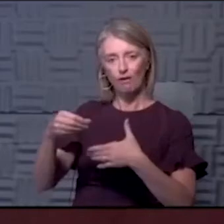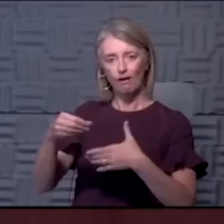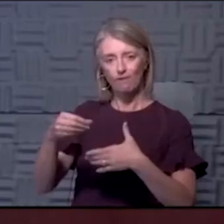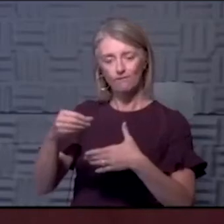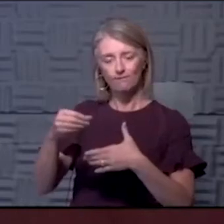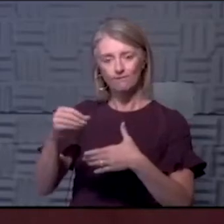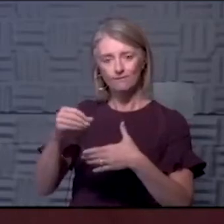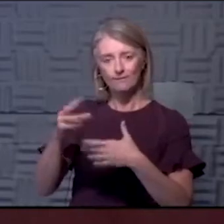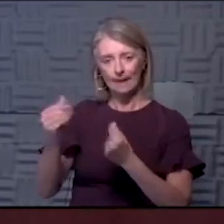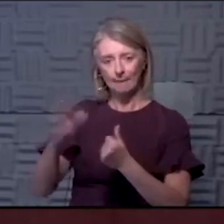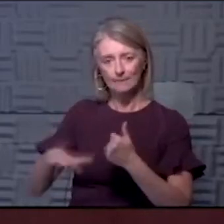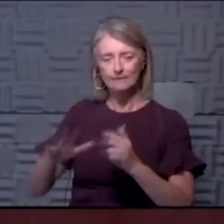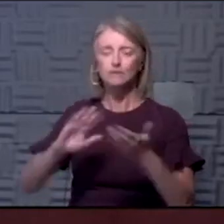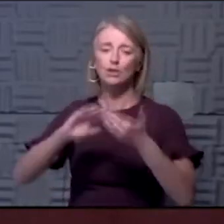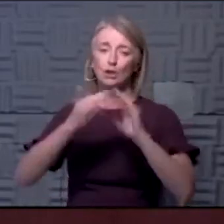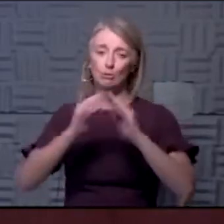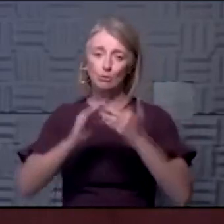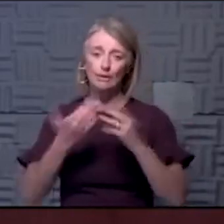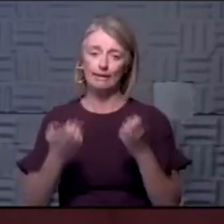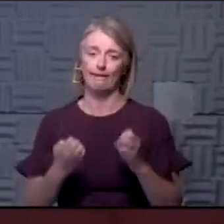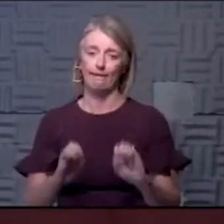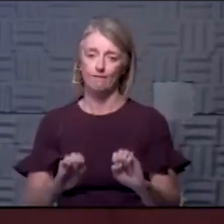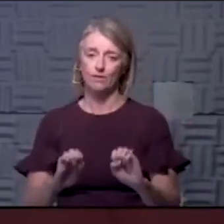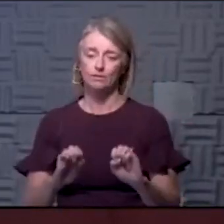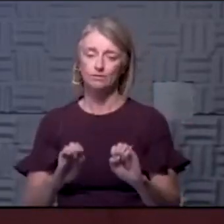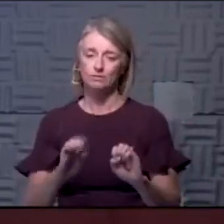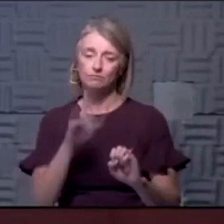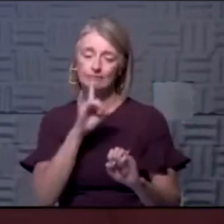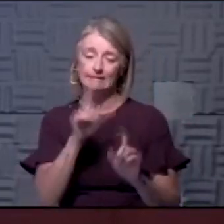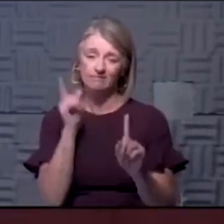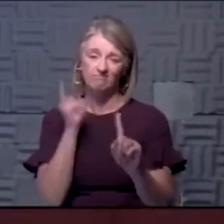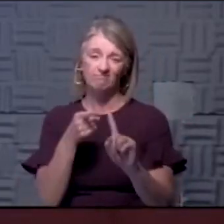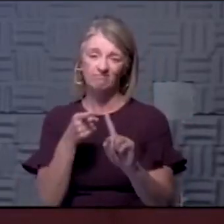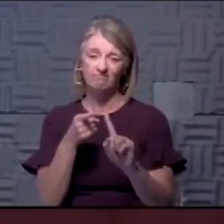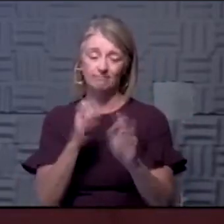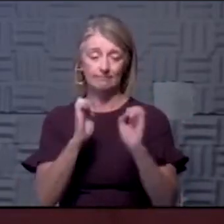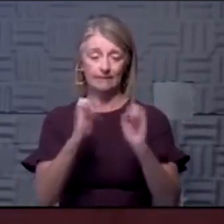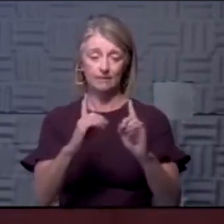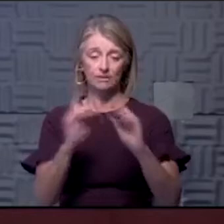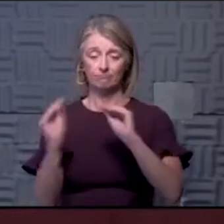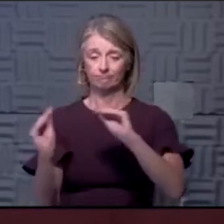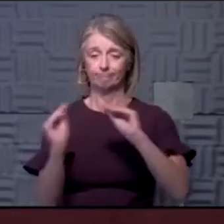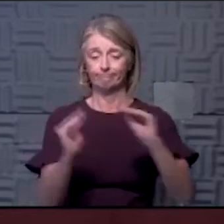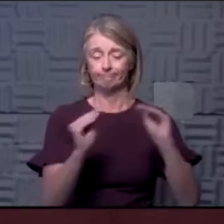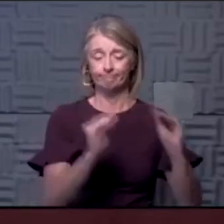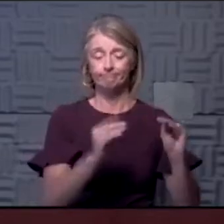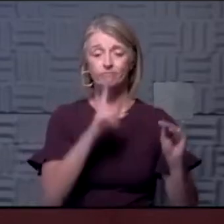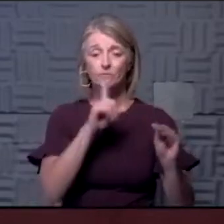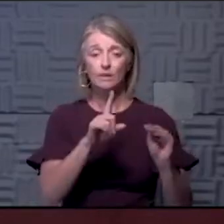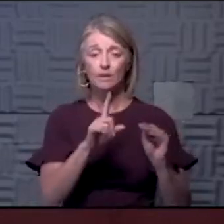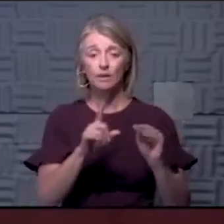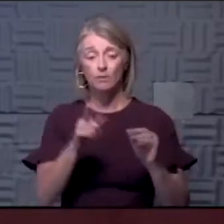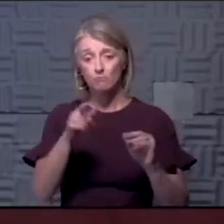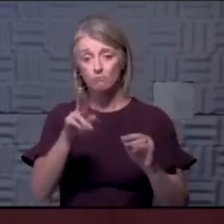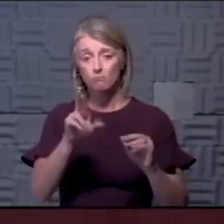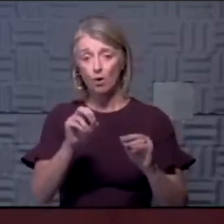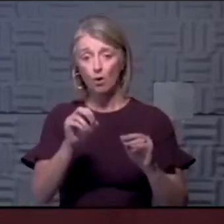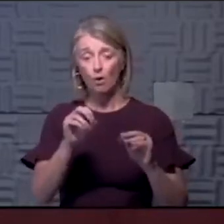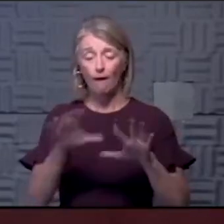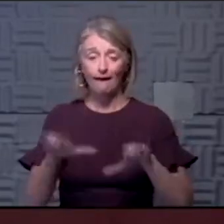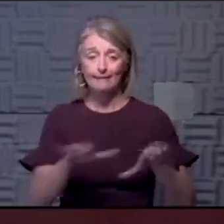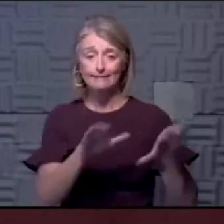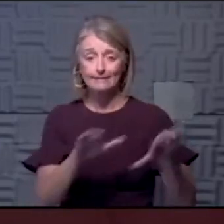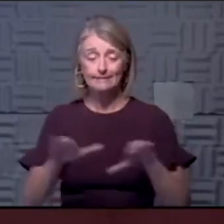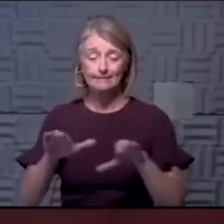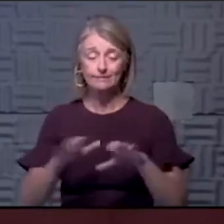I mean, it's a community conversation and a community effort, and of course, education's a big part of that. We would rather be proactive and just prevent these things